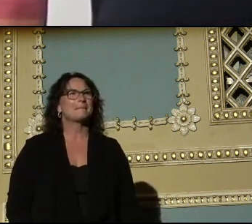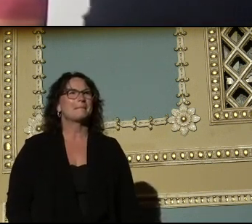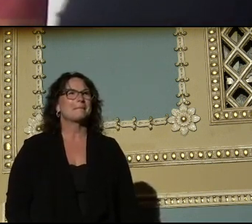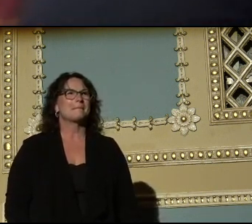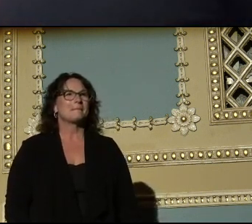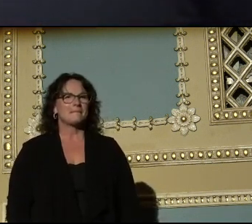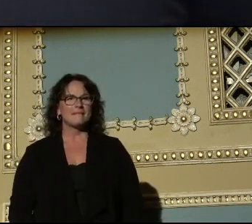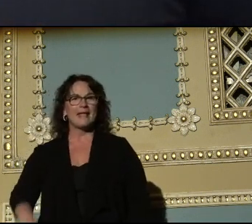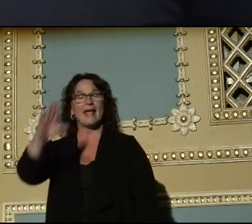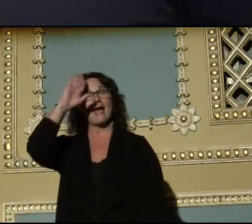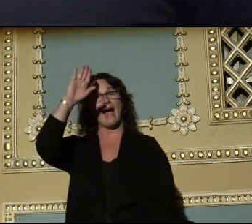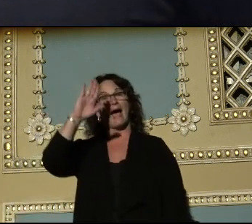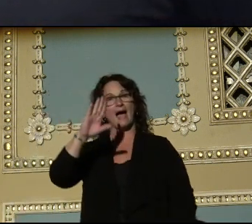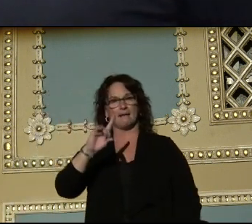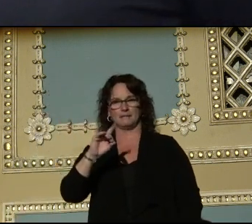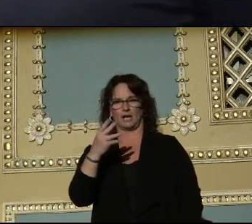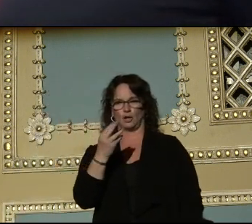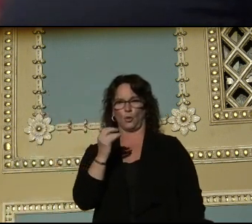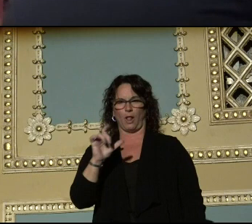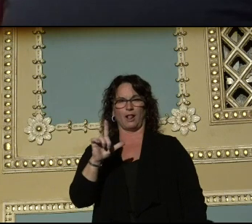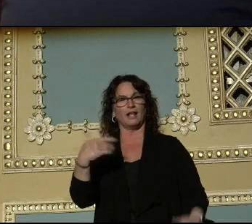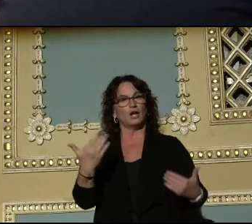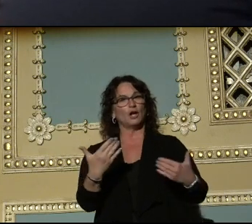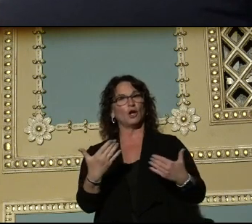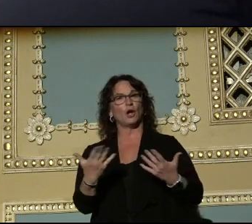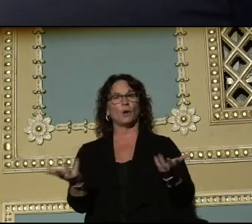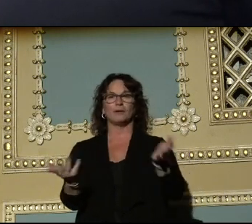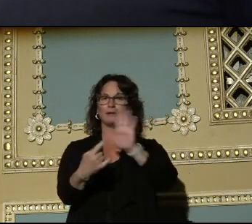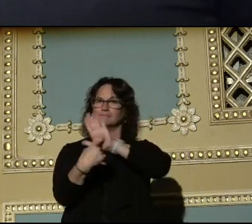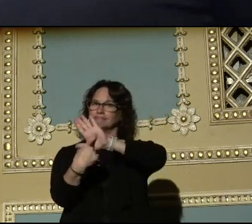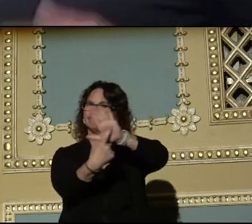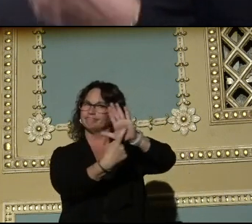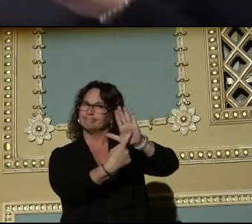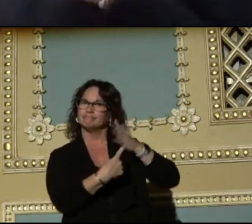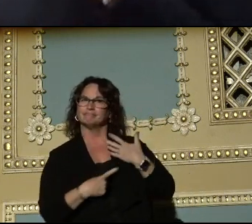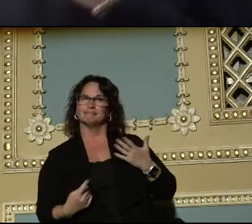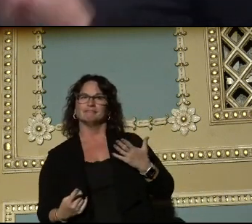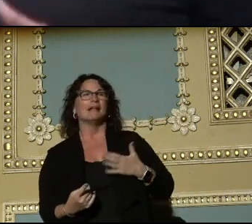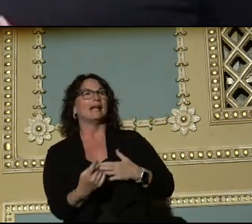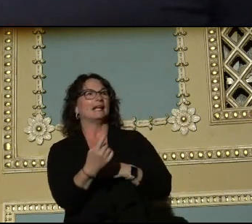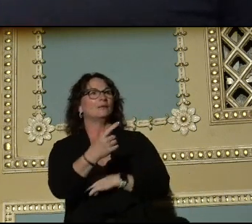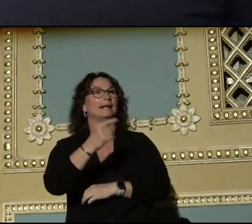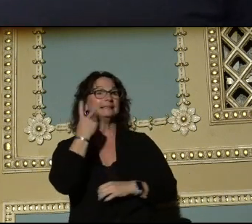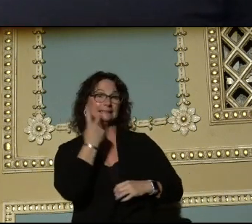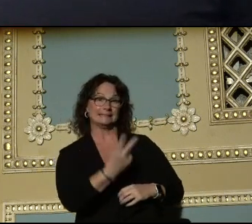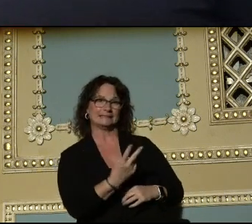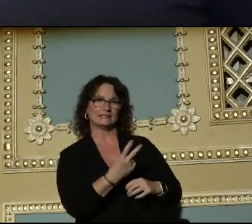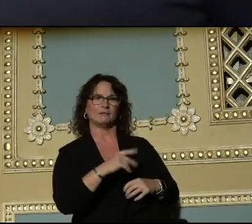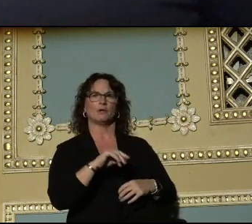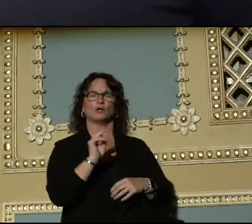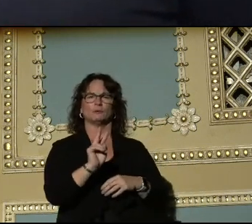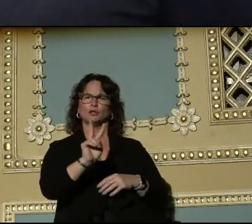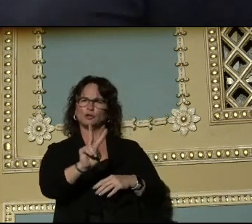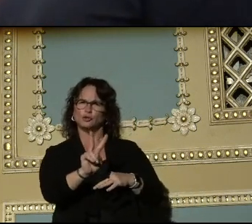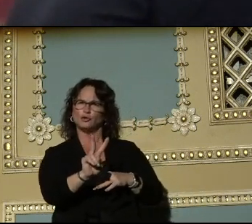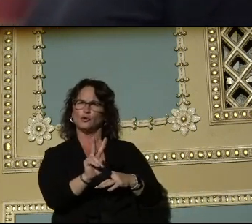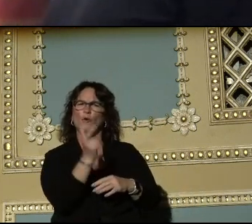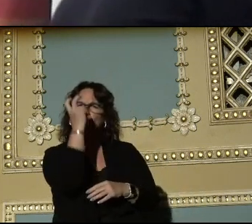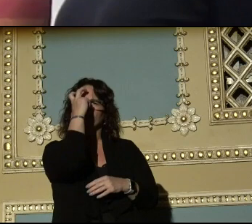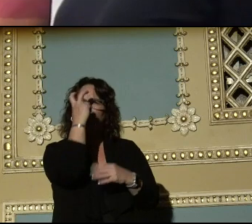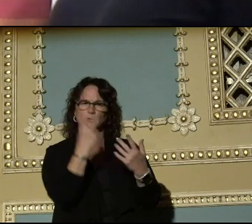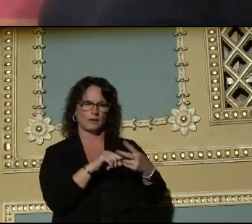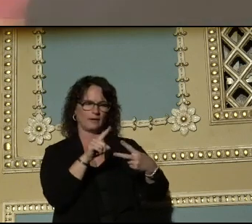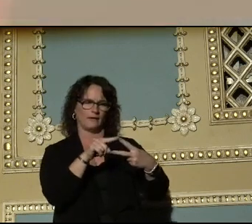Hi, Donna Cool here with the exhibition Encounter Response. I used my two favorite mediums, fiber and